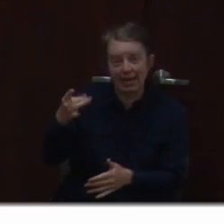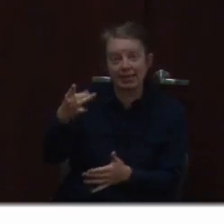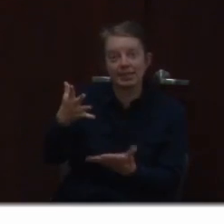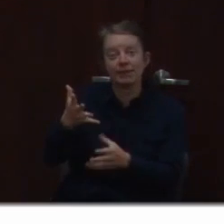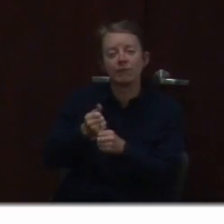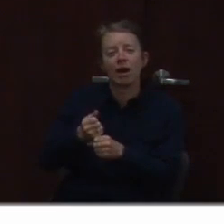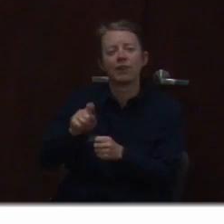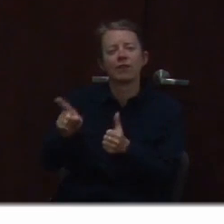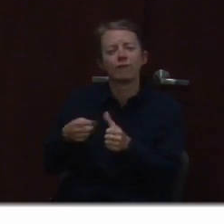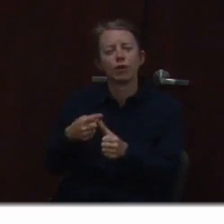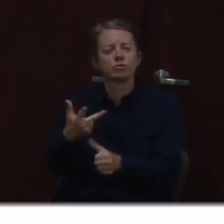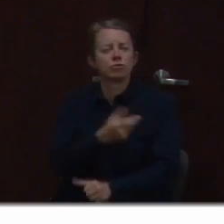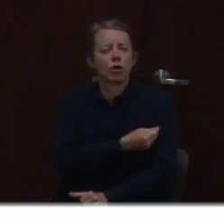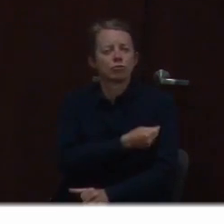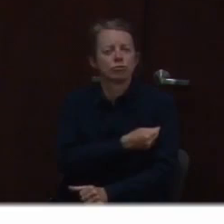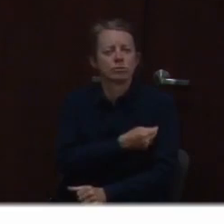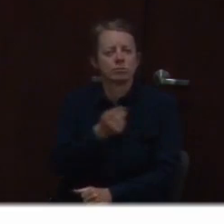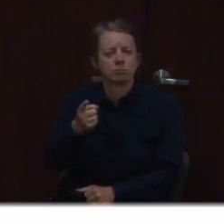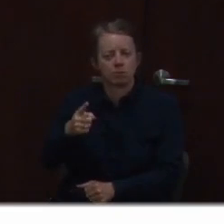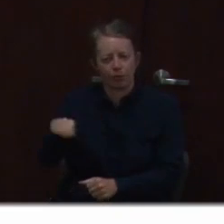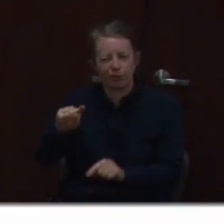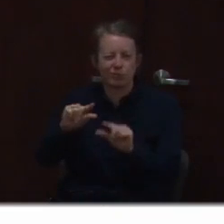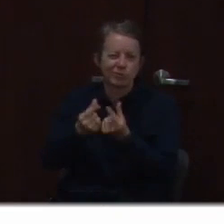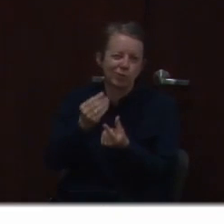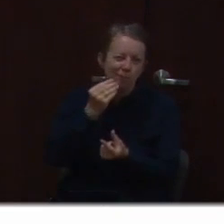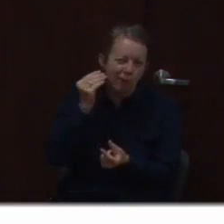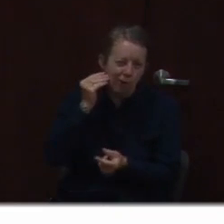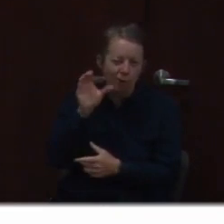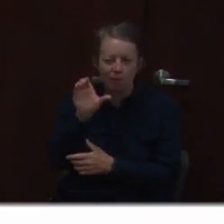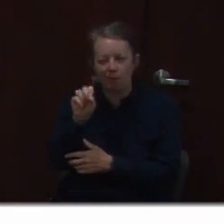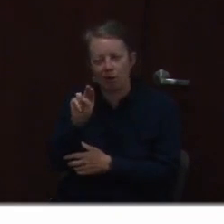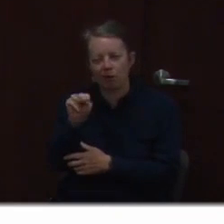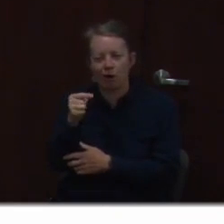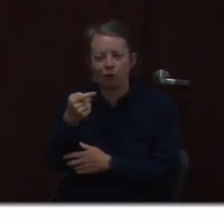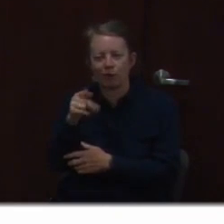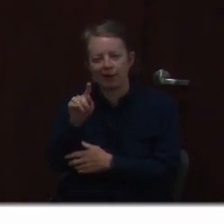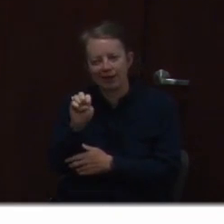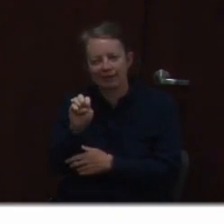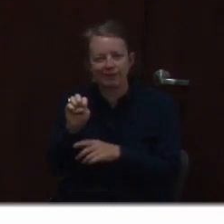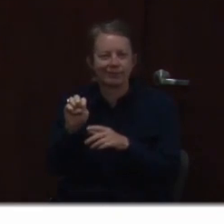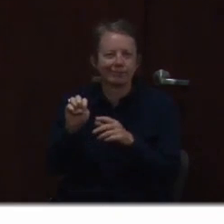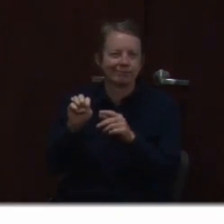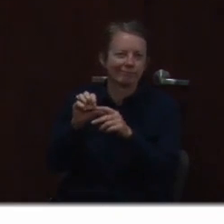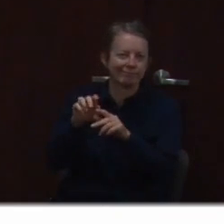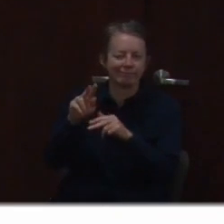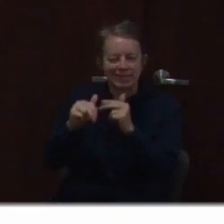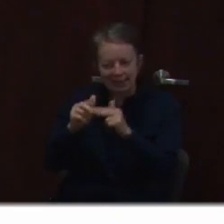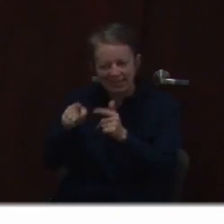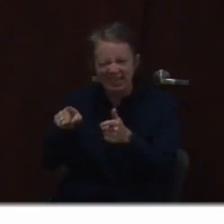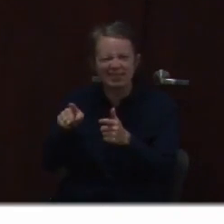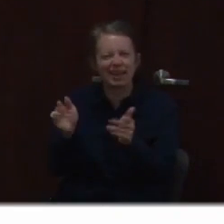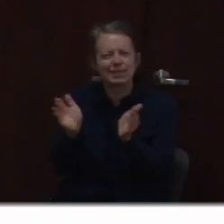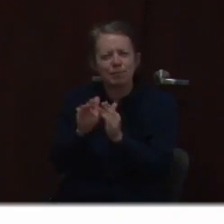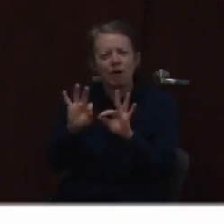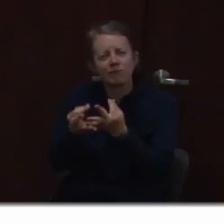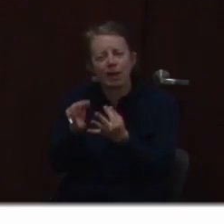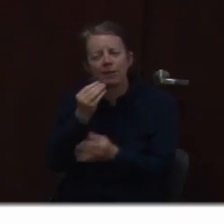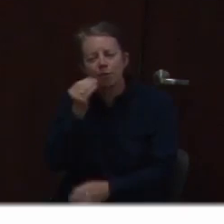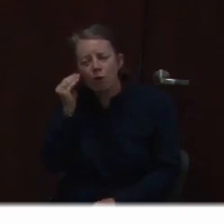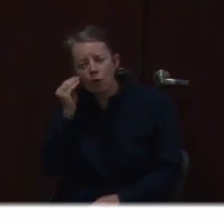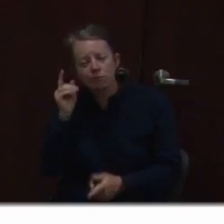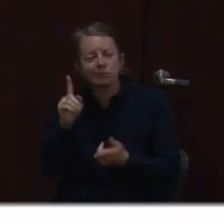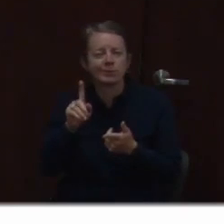dose. And those congregate care facilities range from small family care homes to